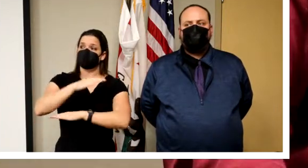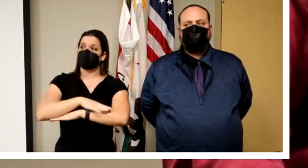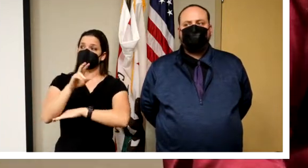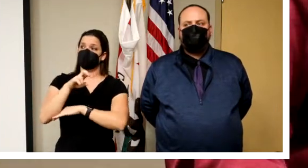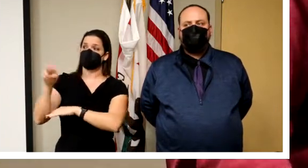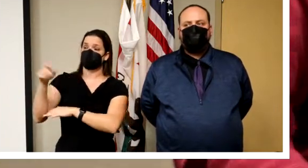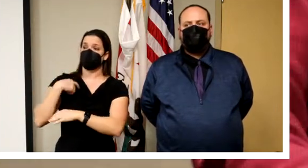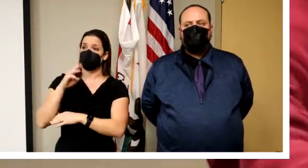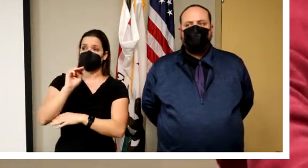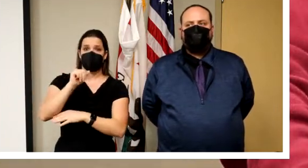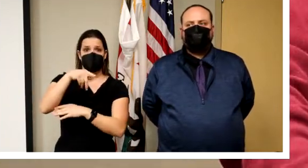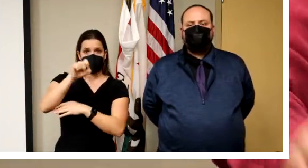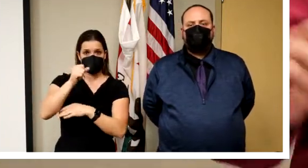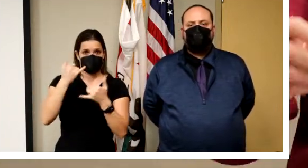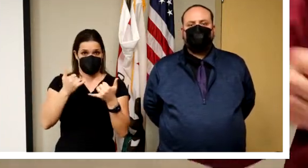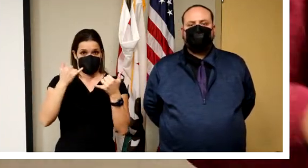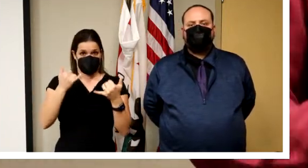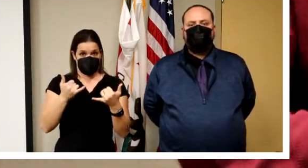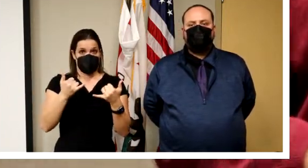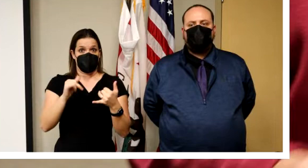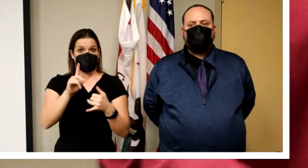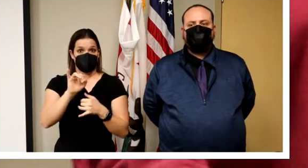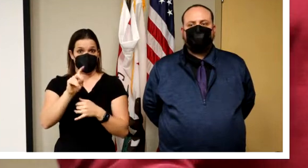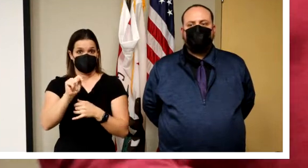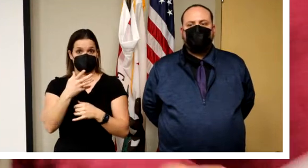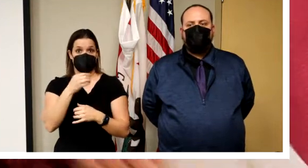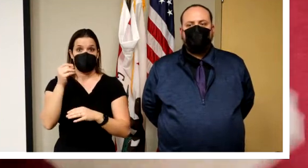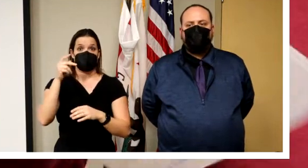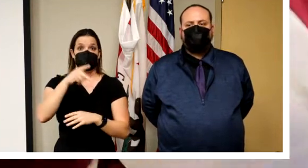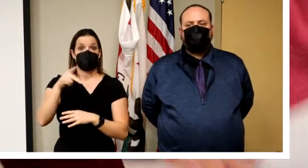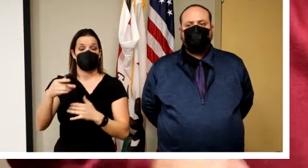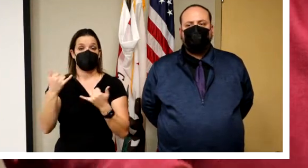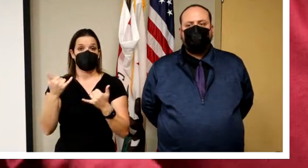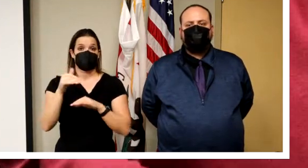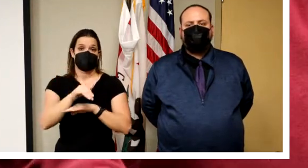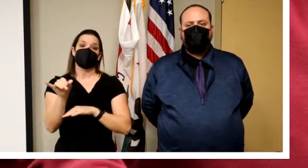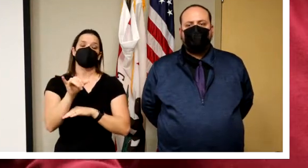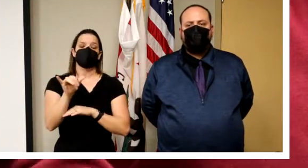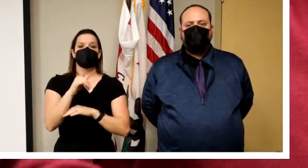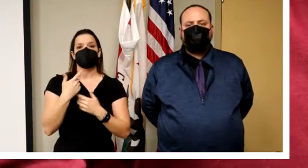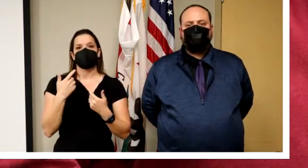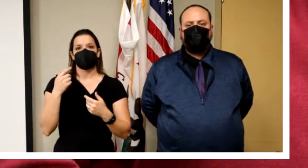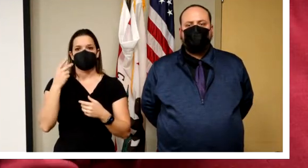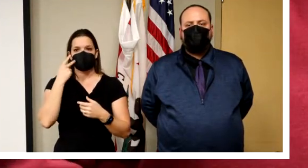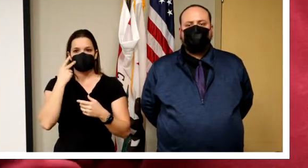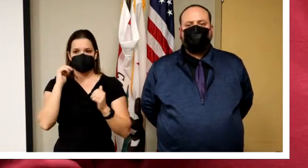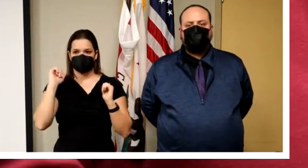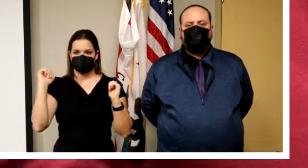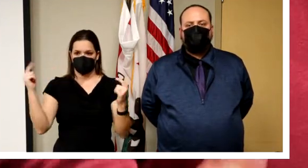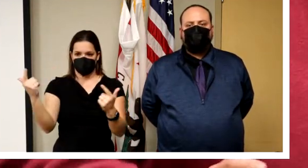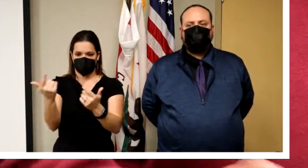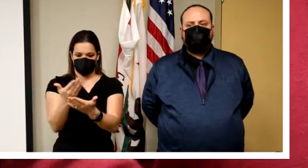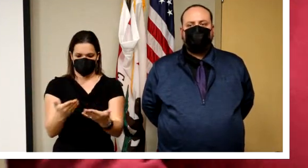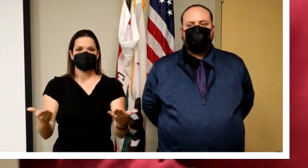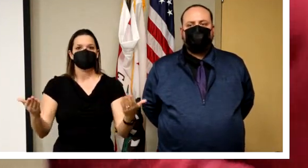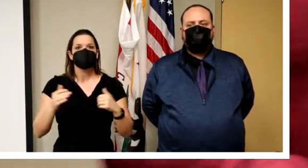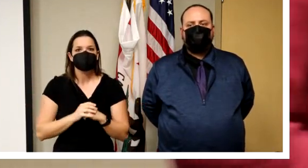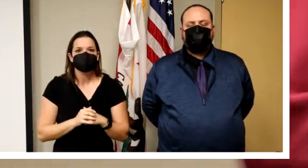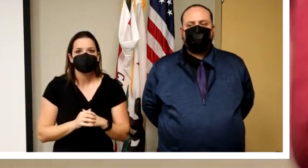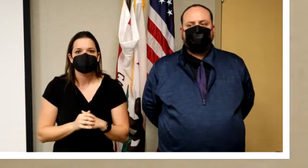maps of what we believe are the current districts, as well as the PowerPoint tonight, so everyone's singing off the same sheet of music.